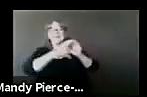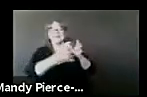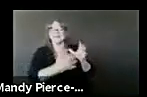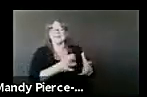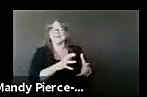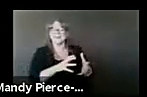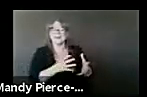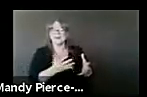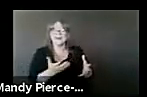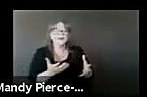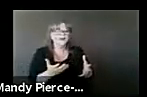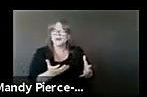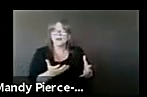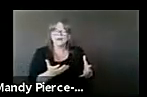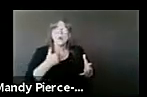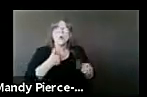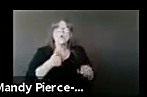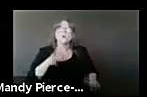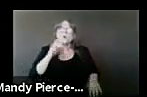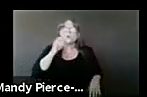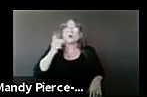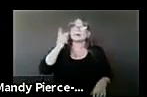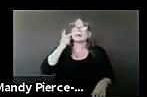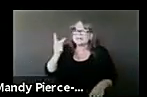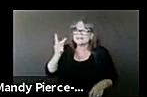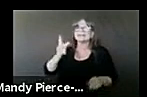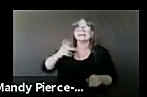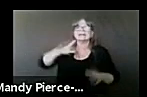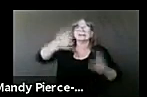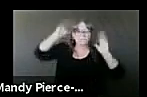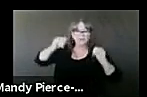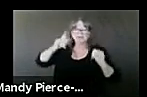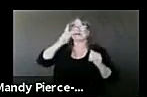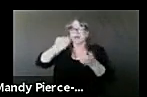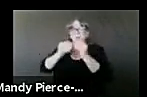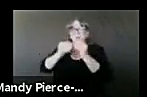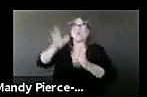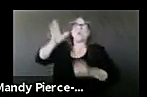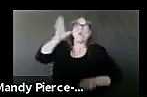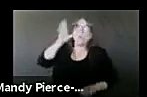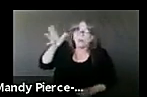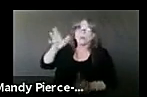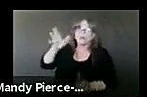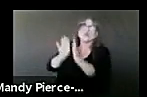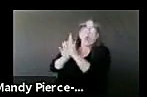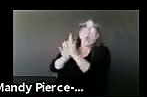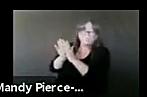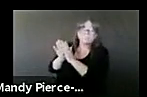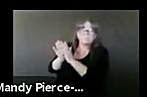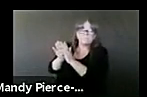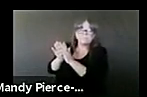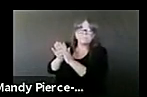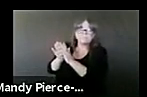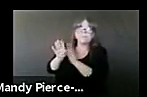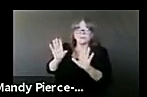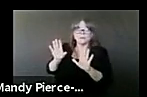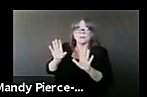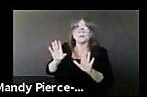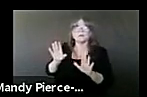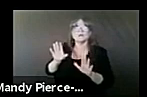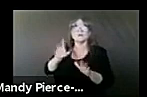Dr. Herlihy described. We've also seen cases potentially plateauing in the hospital, and